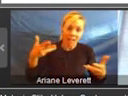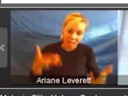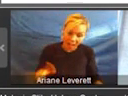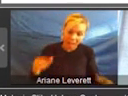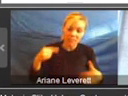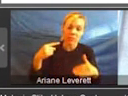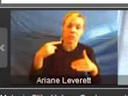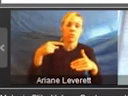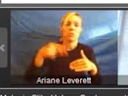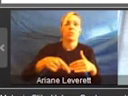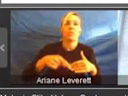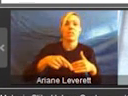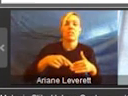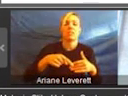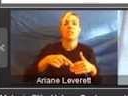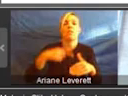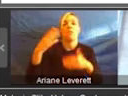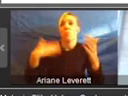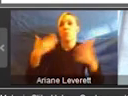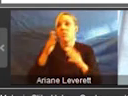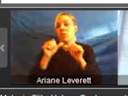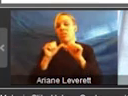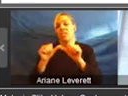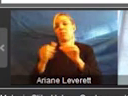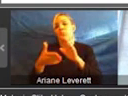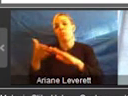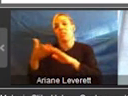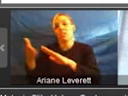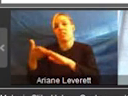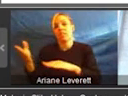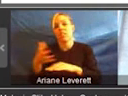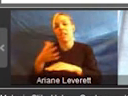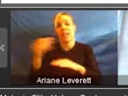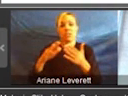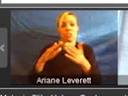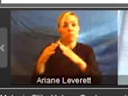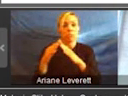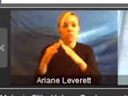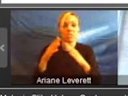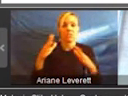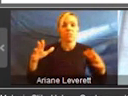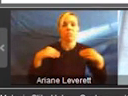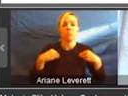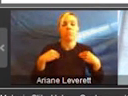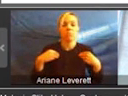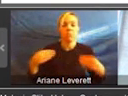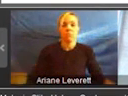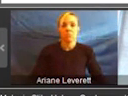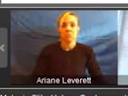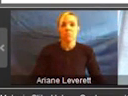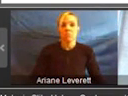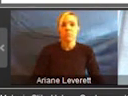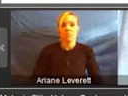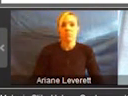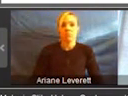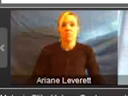process will keep running and is owned by the communities or the schools or whatever you work with.